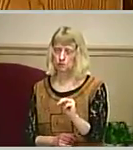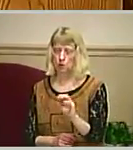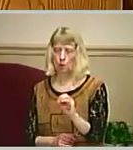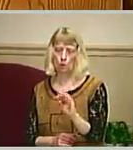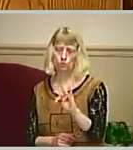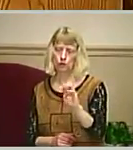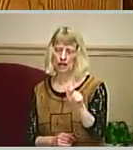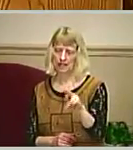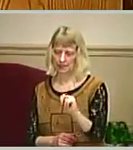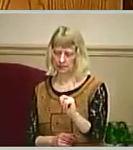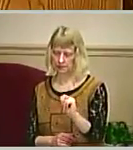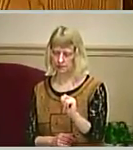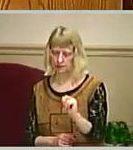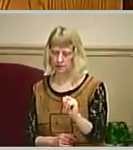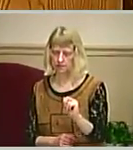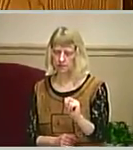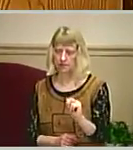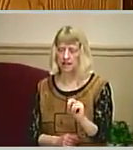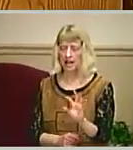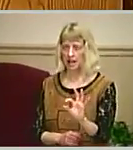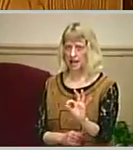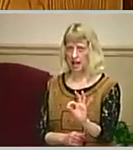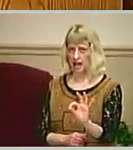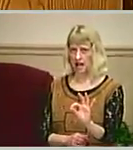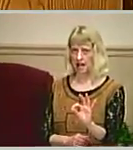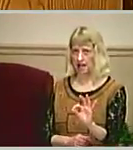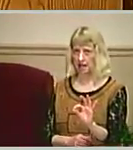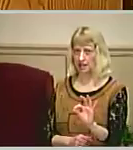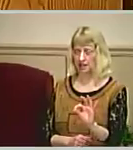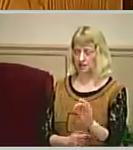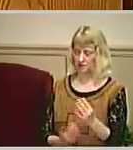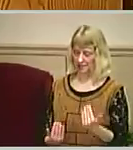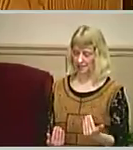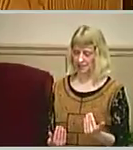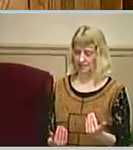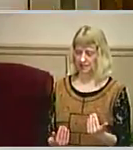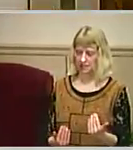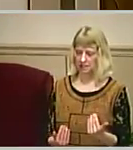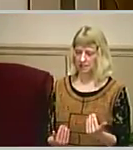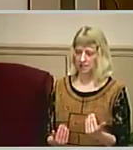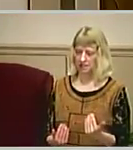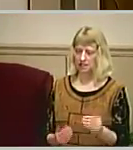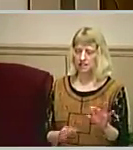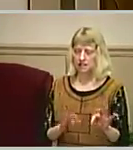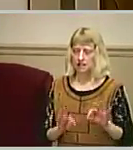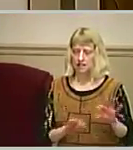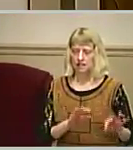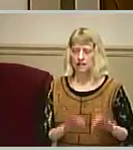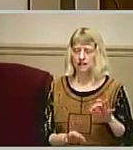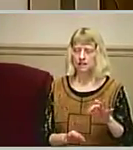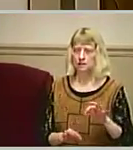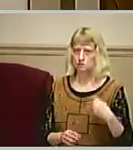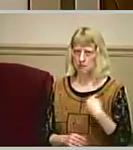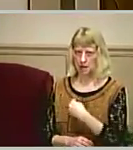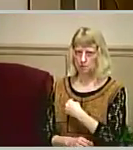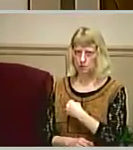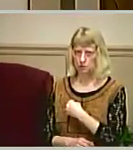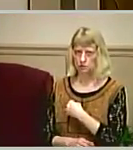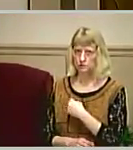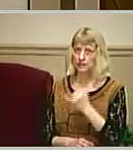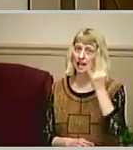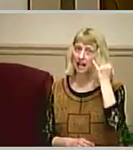O'Brien that 9 of the current selected cabinet members, if they